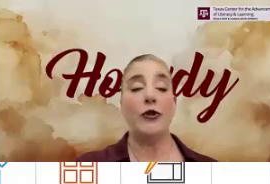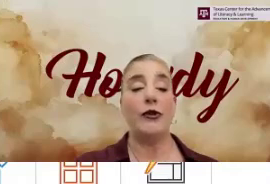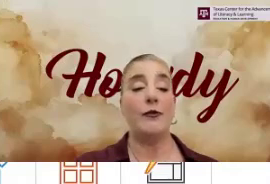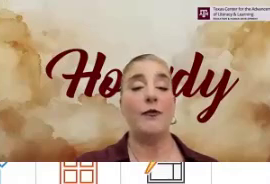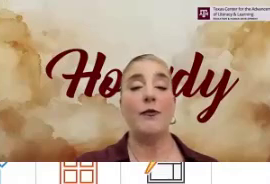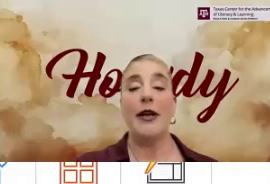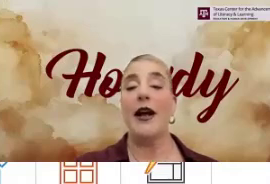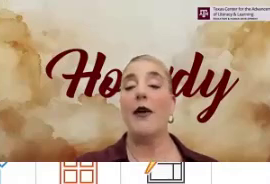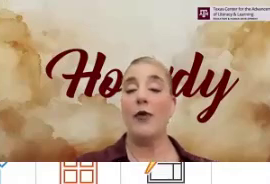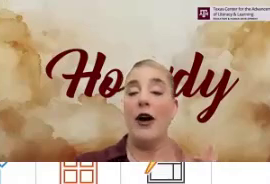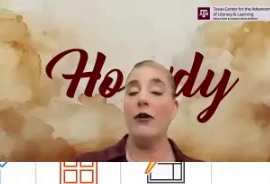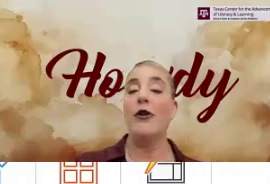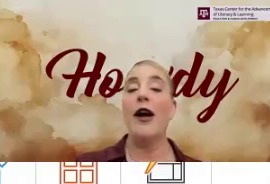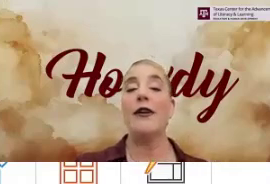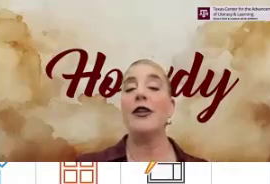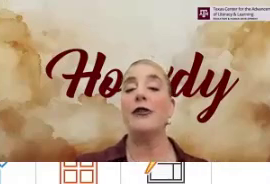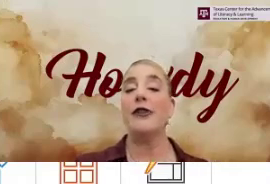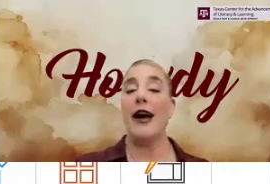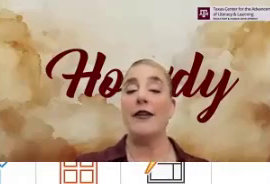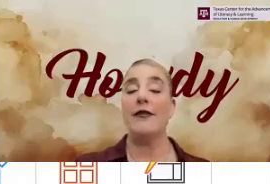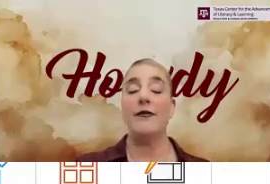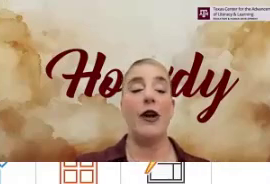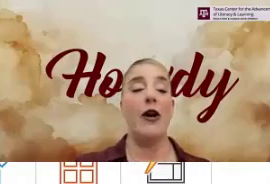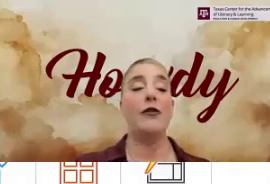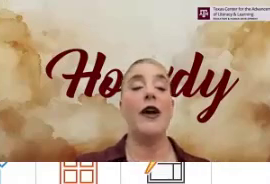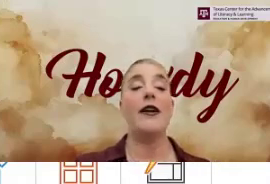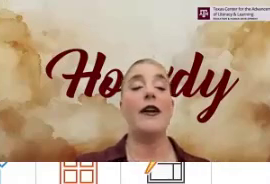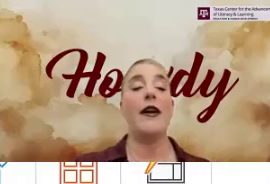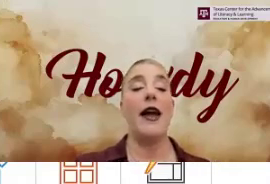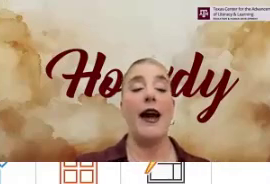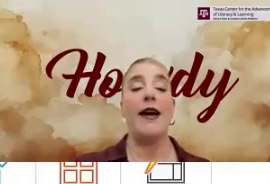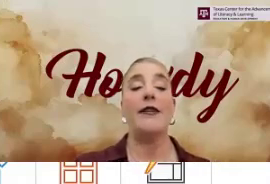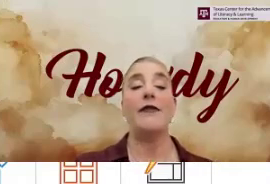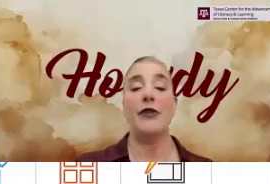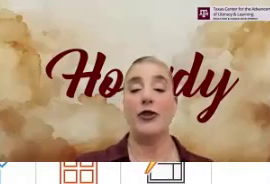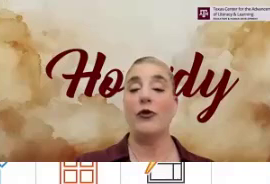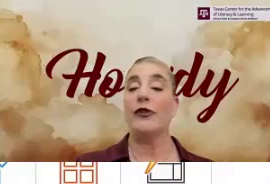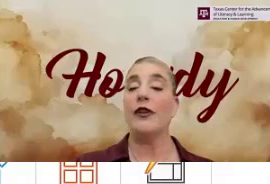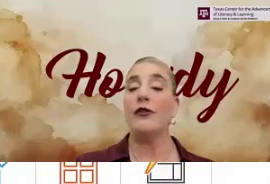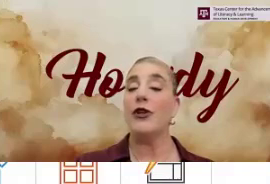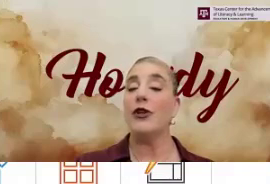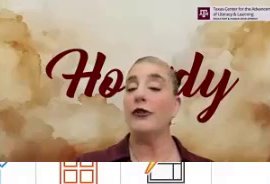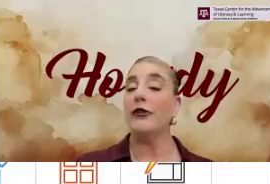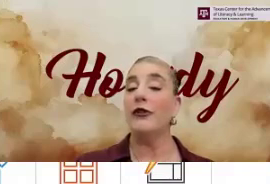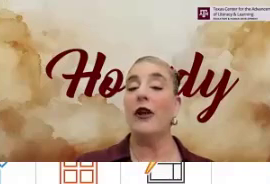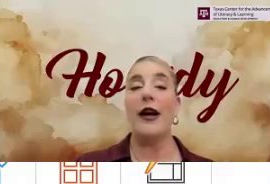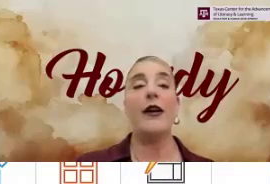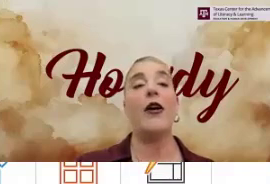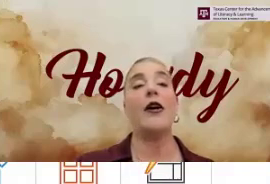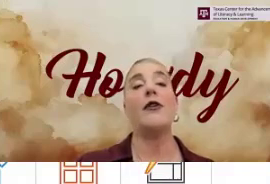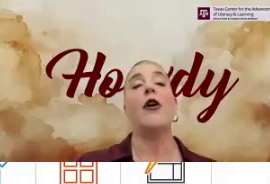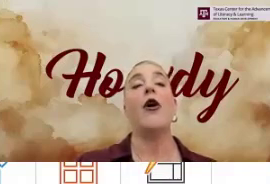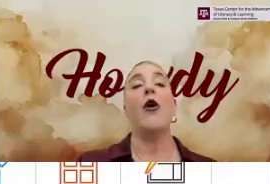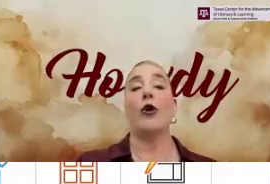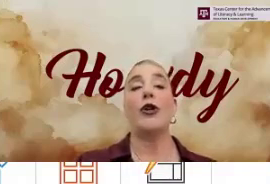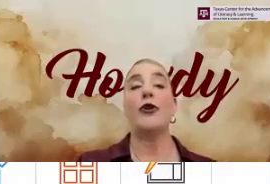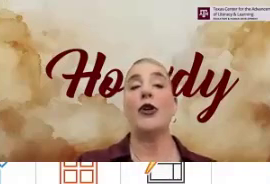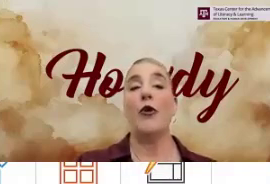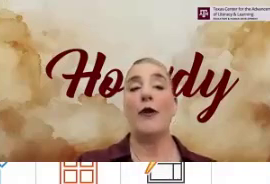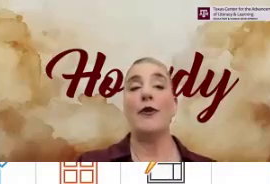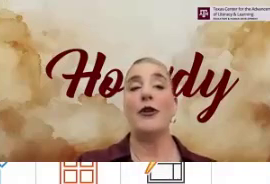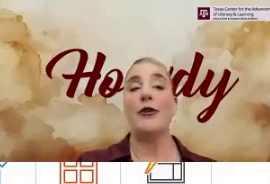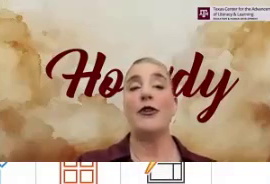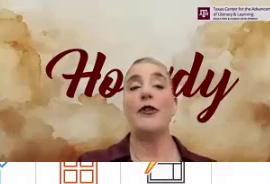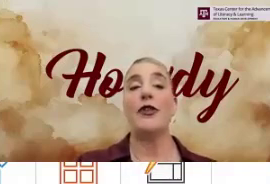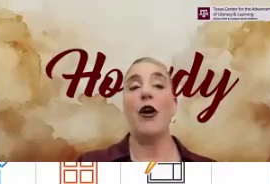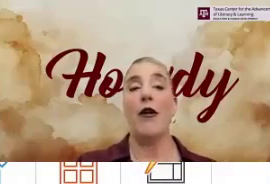adding visuals, but we all know how to we all know how to add visuals. Either you use a little icon, or you can